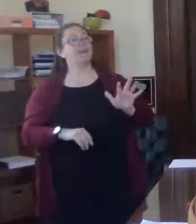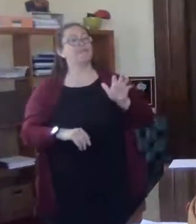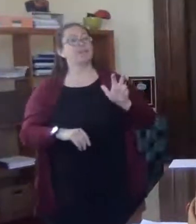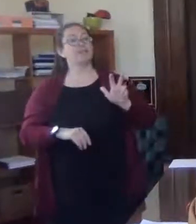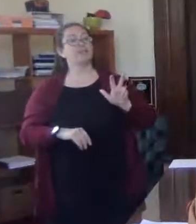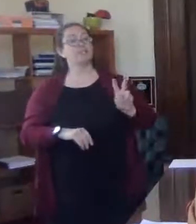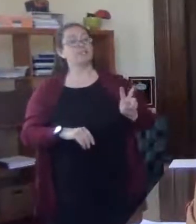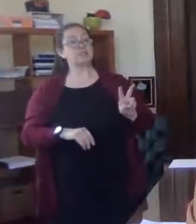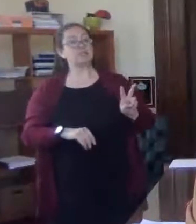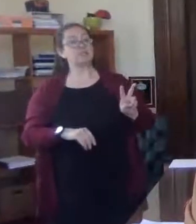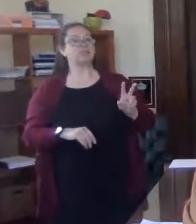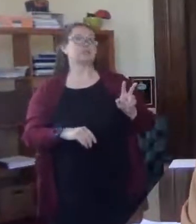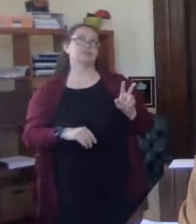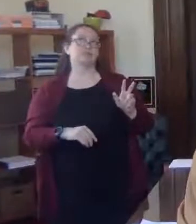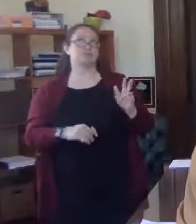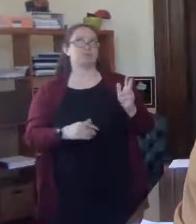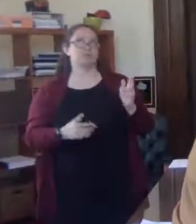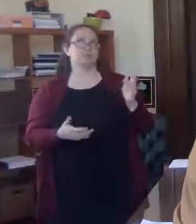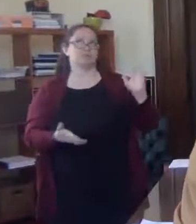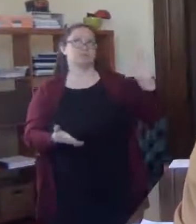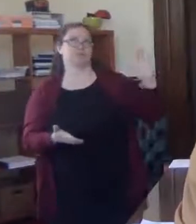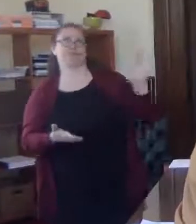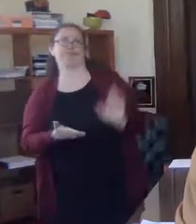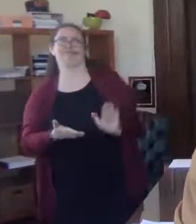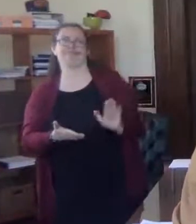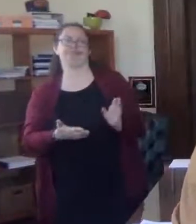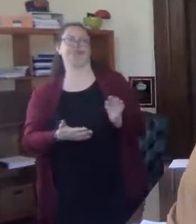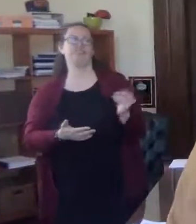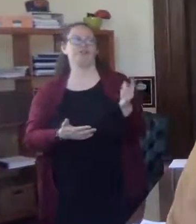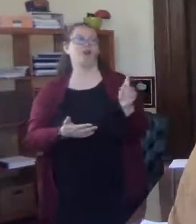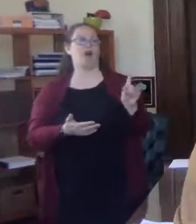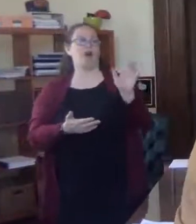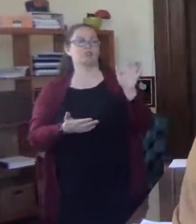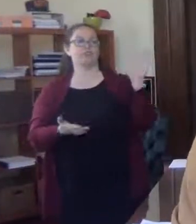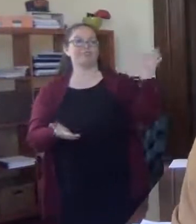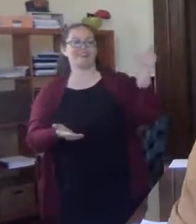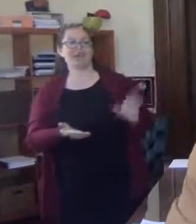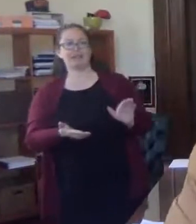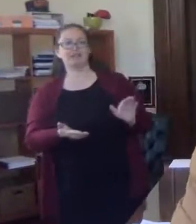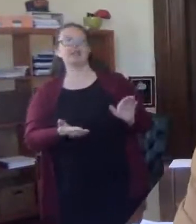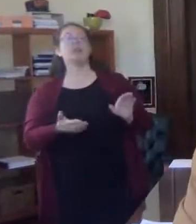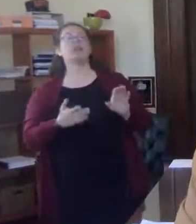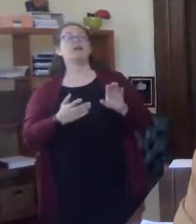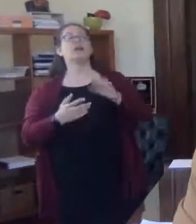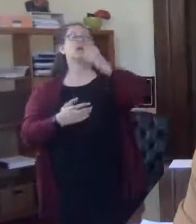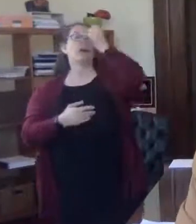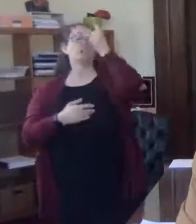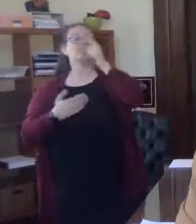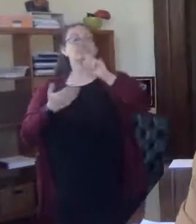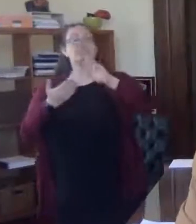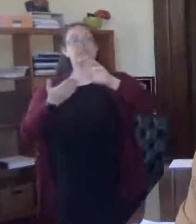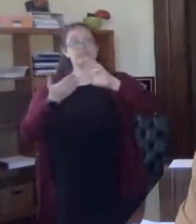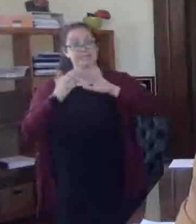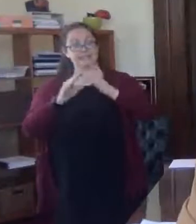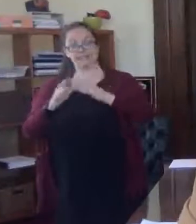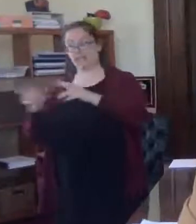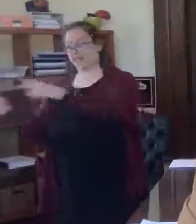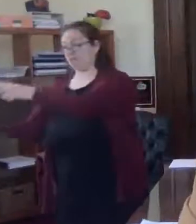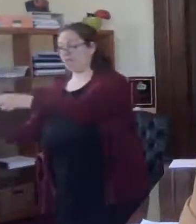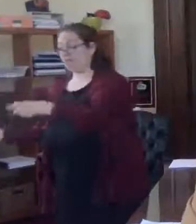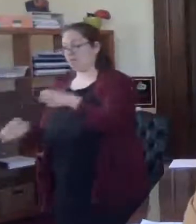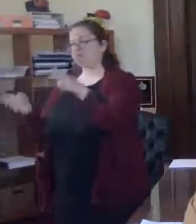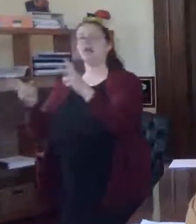is probably down by a couple of hundred. And the city has brought over 200 new beds